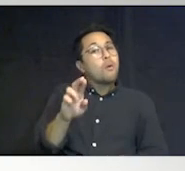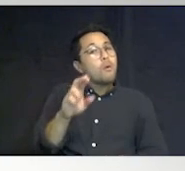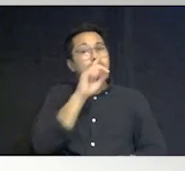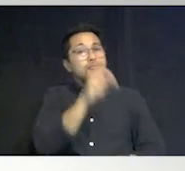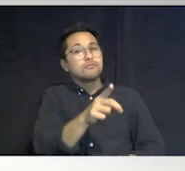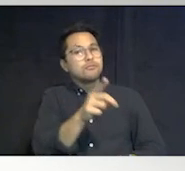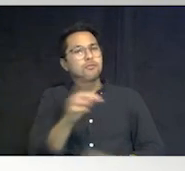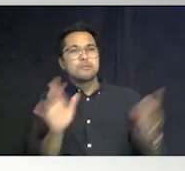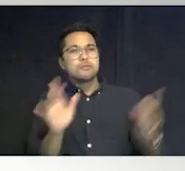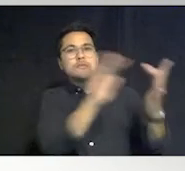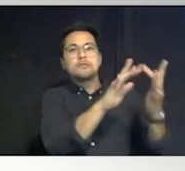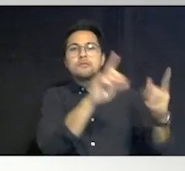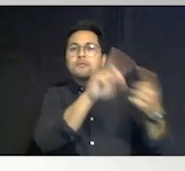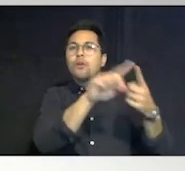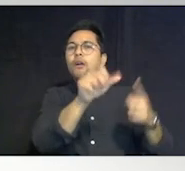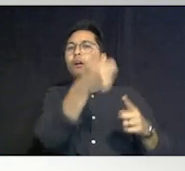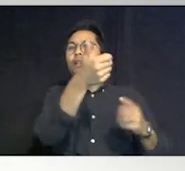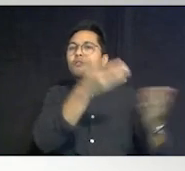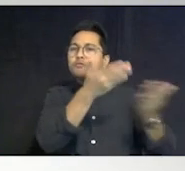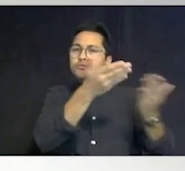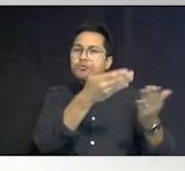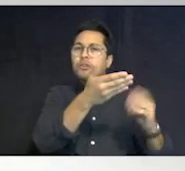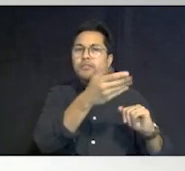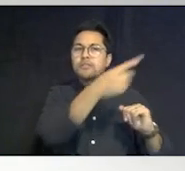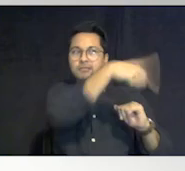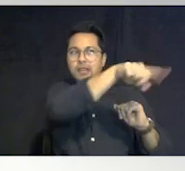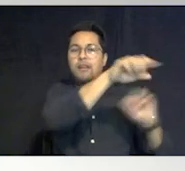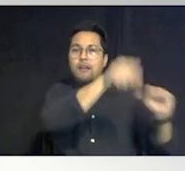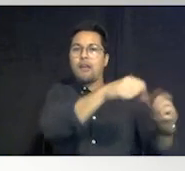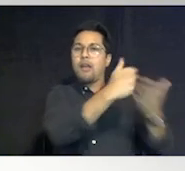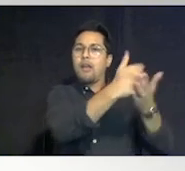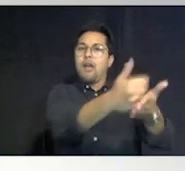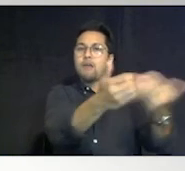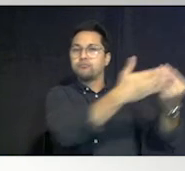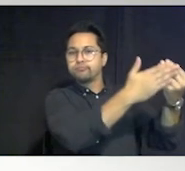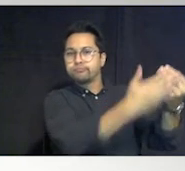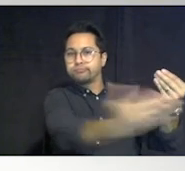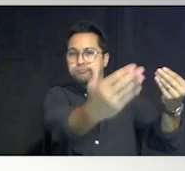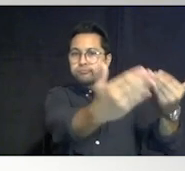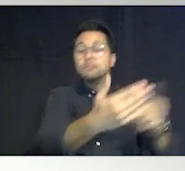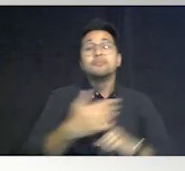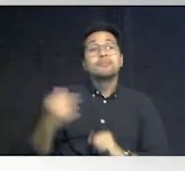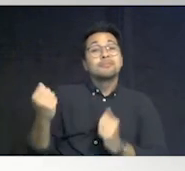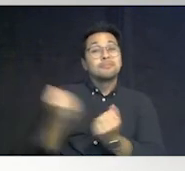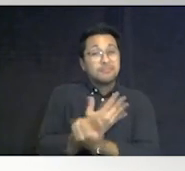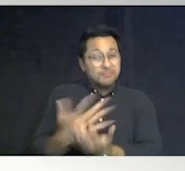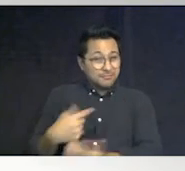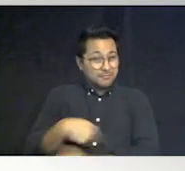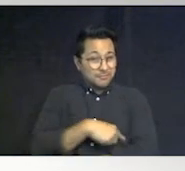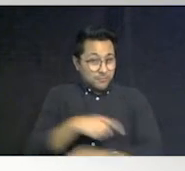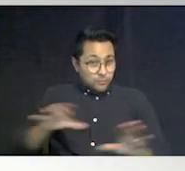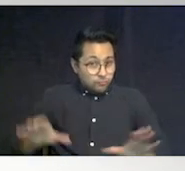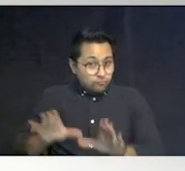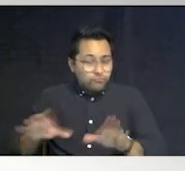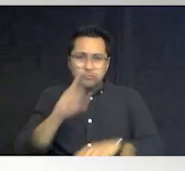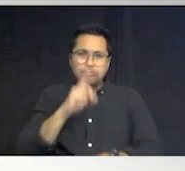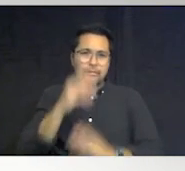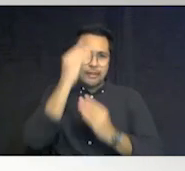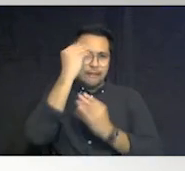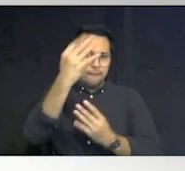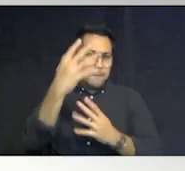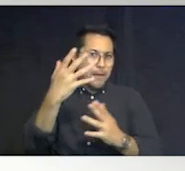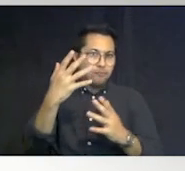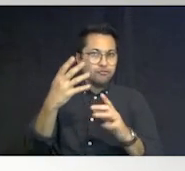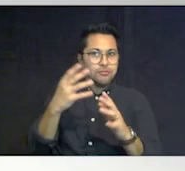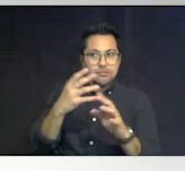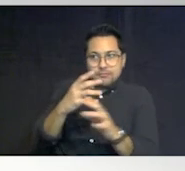into other services that can really take it from that point. Everything we're doing for families is information driven and free of